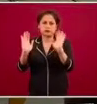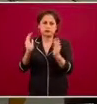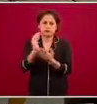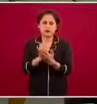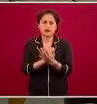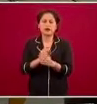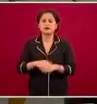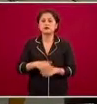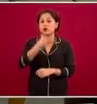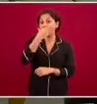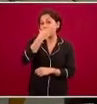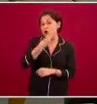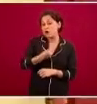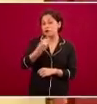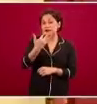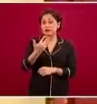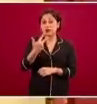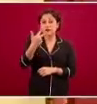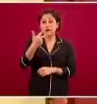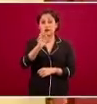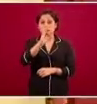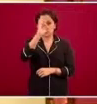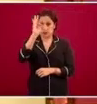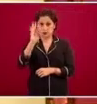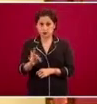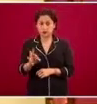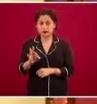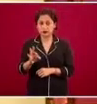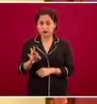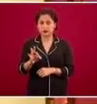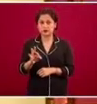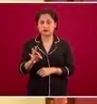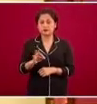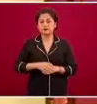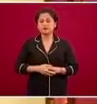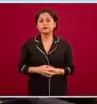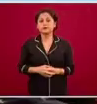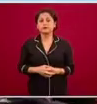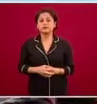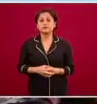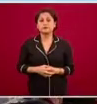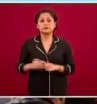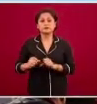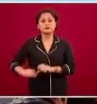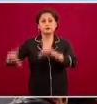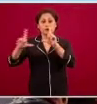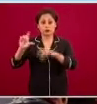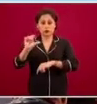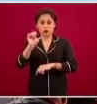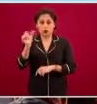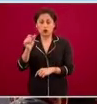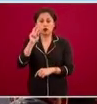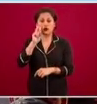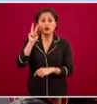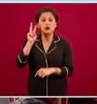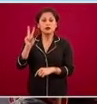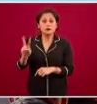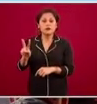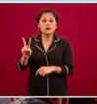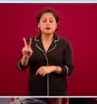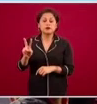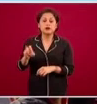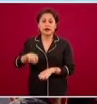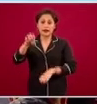with the less represented group being the children, of course, and with the males having a slightly